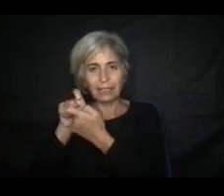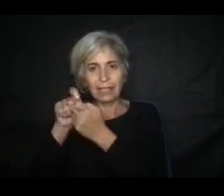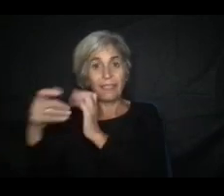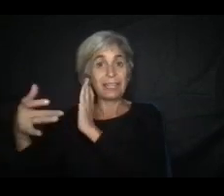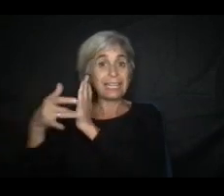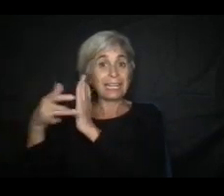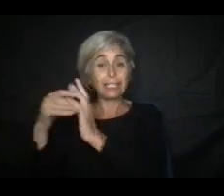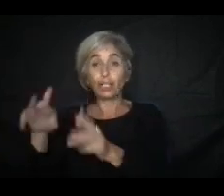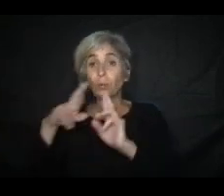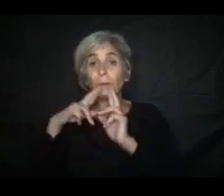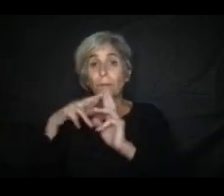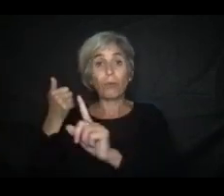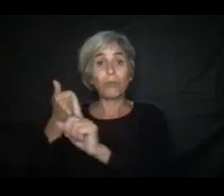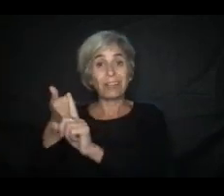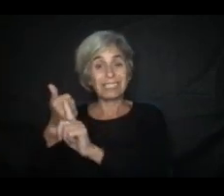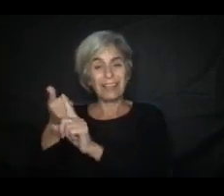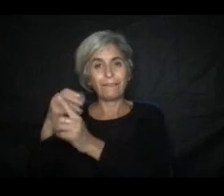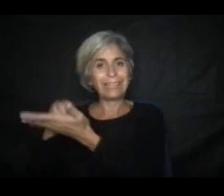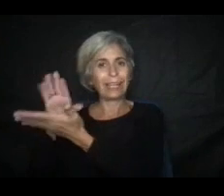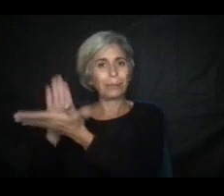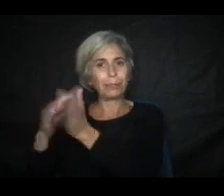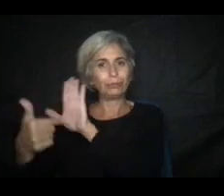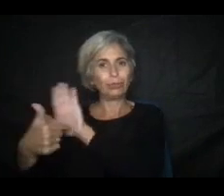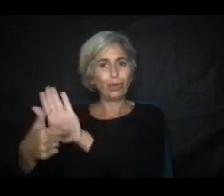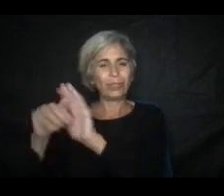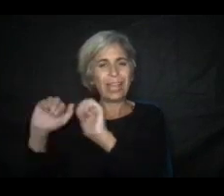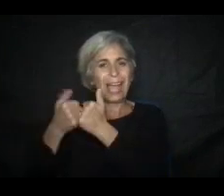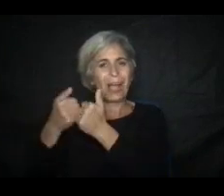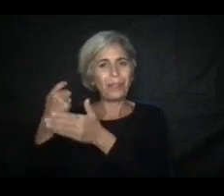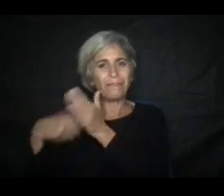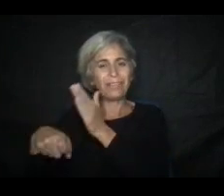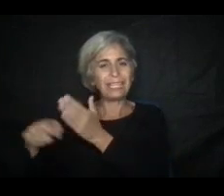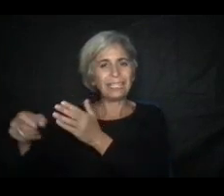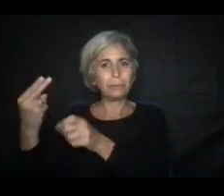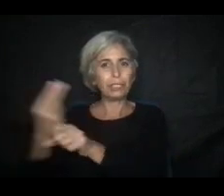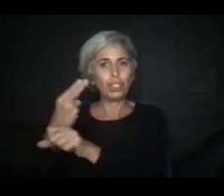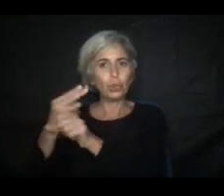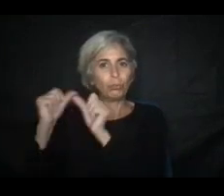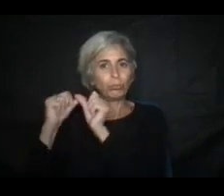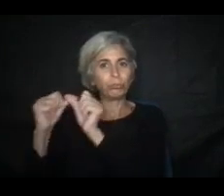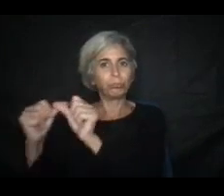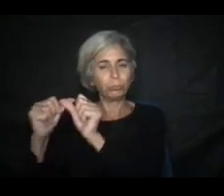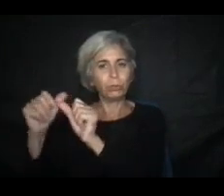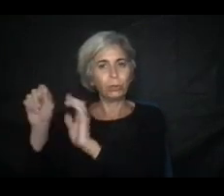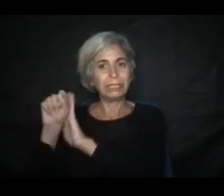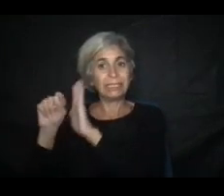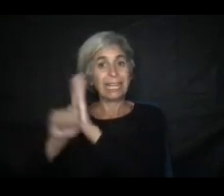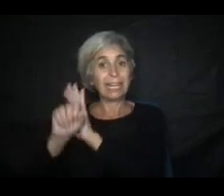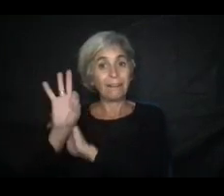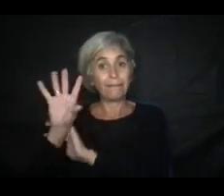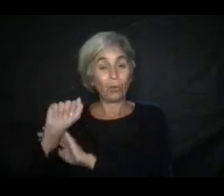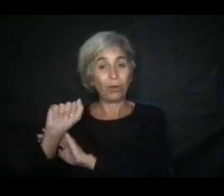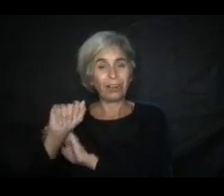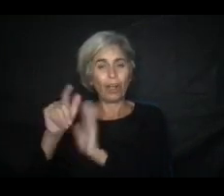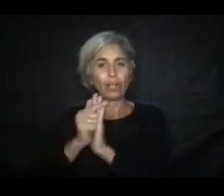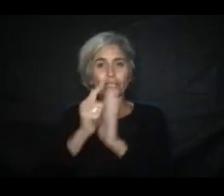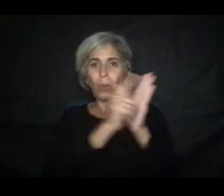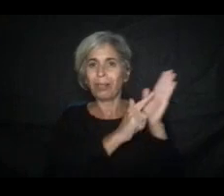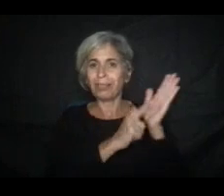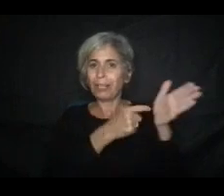itself documents how the fee is consistent with both Florida statute and legal